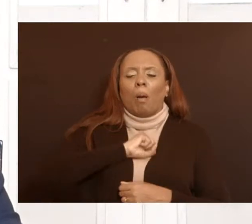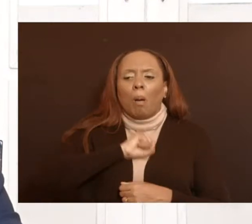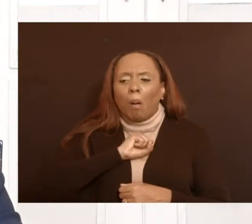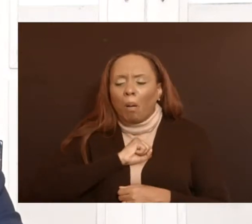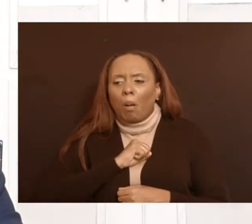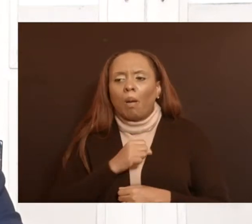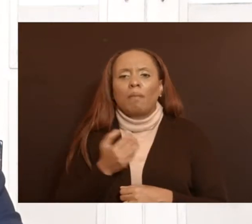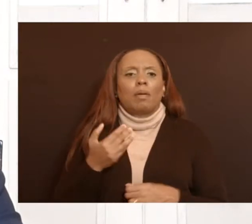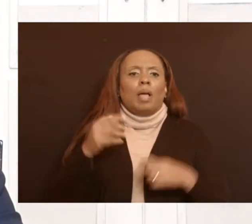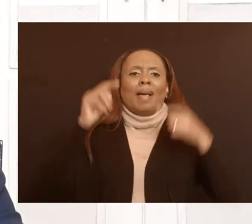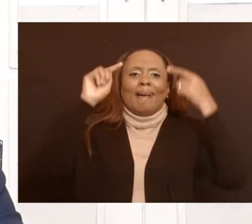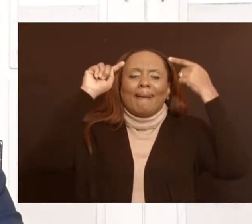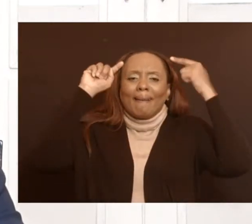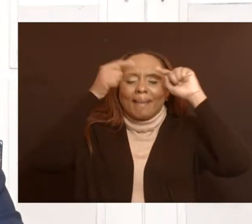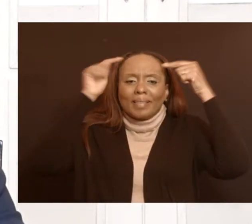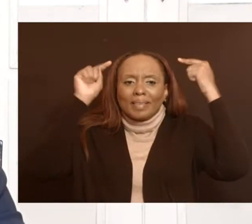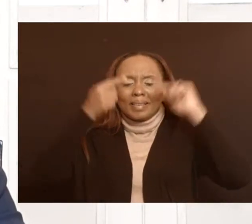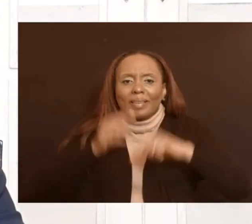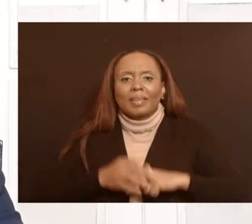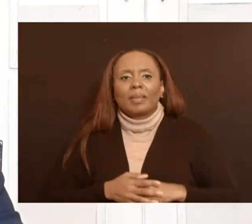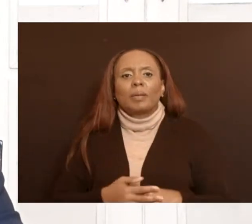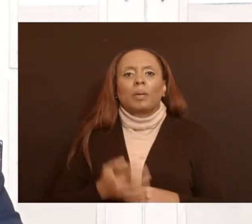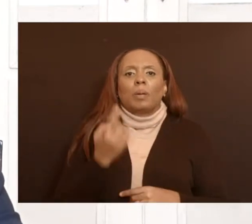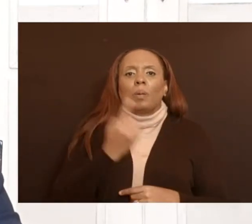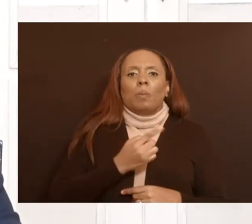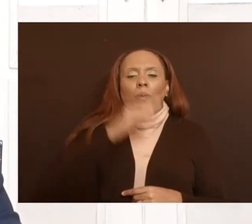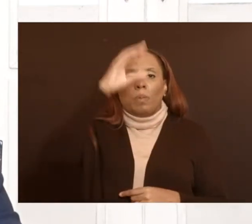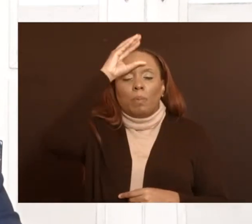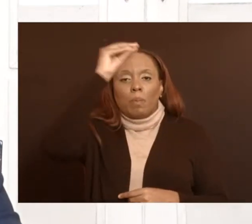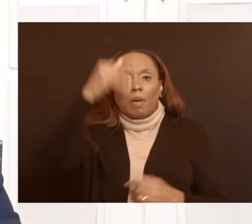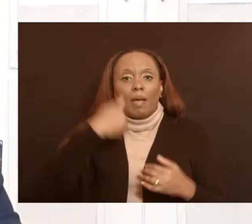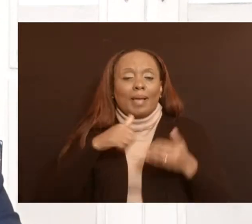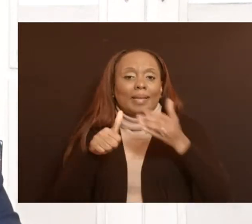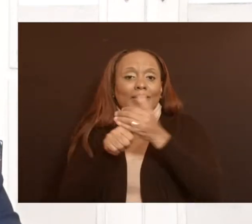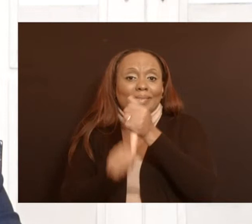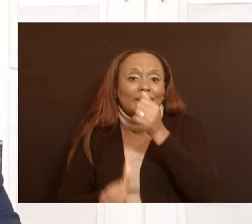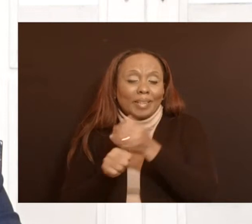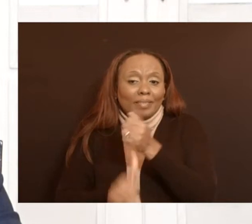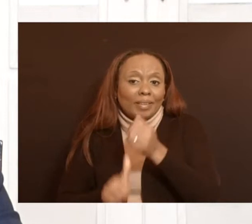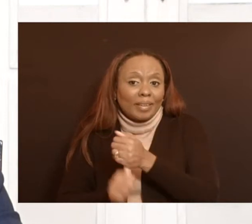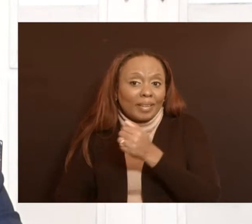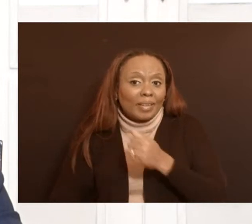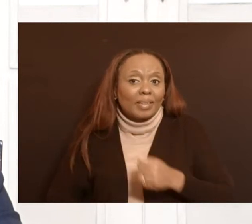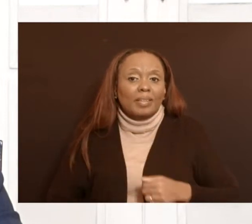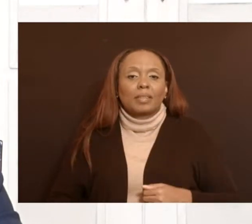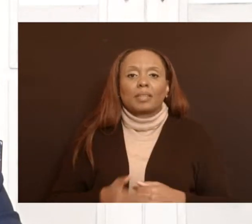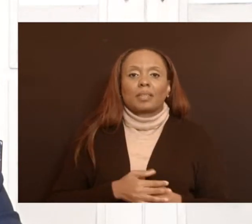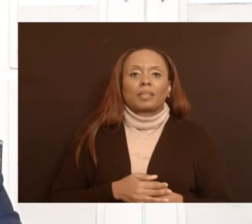headache. One guy had diarrhea, for example, which is significant.